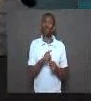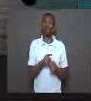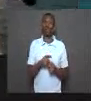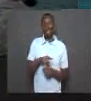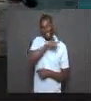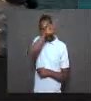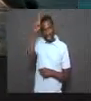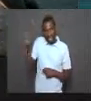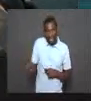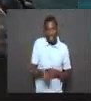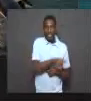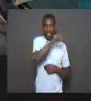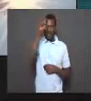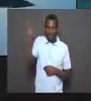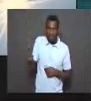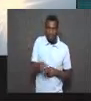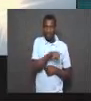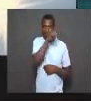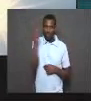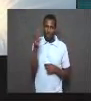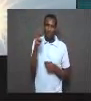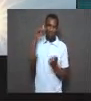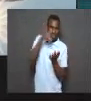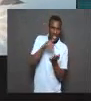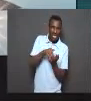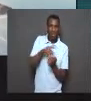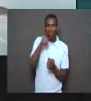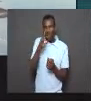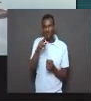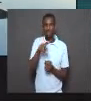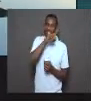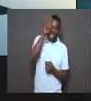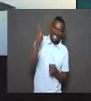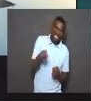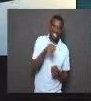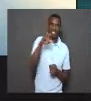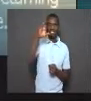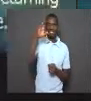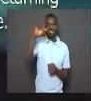called cyclic processes, or cycles.